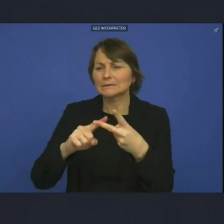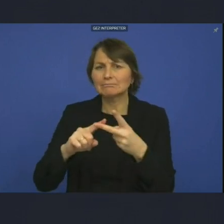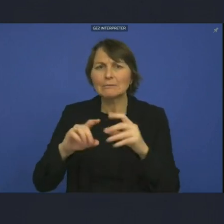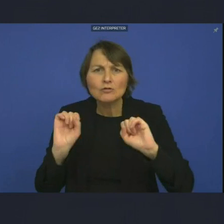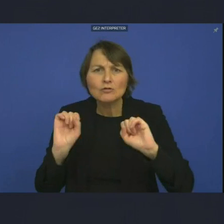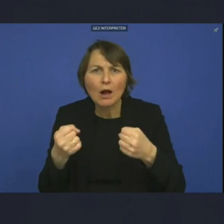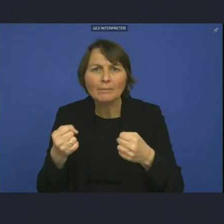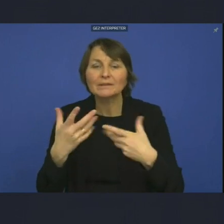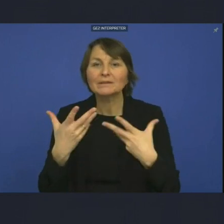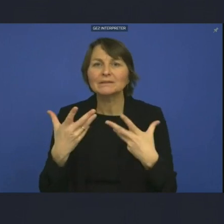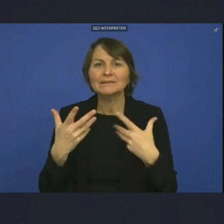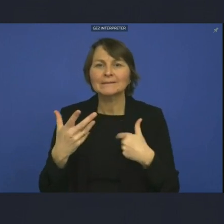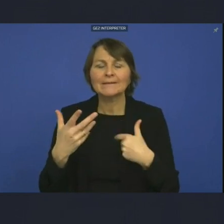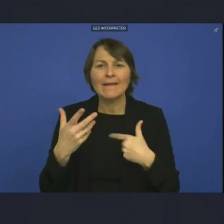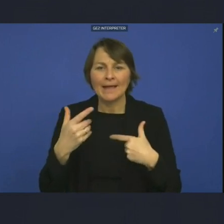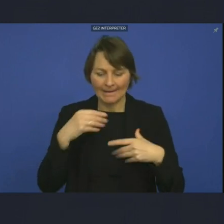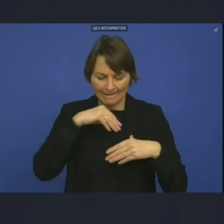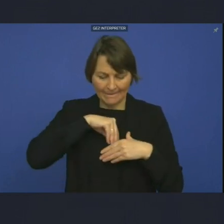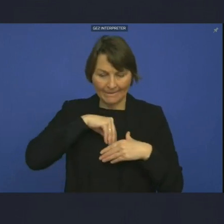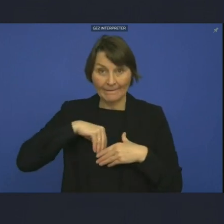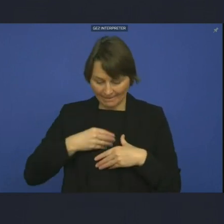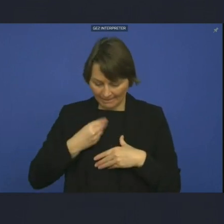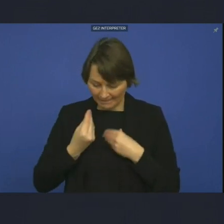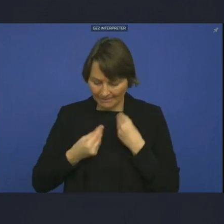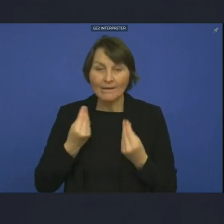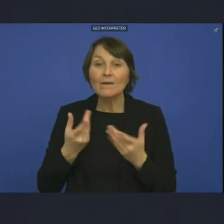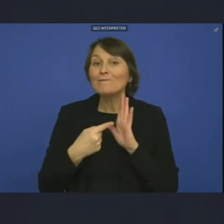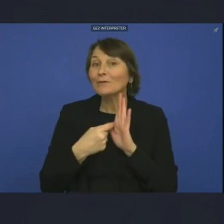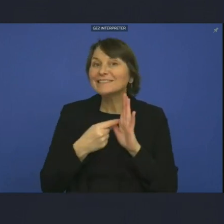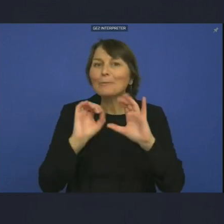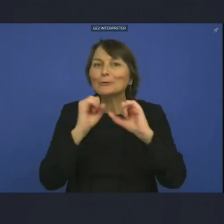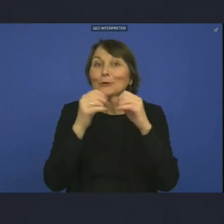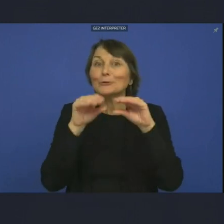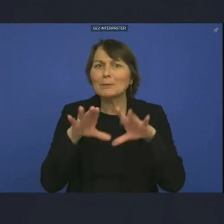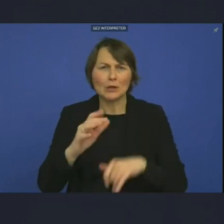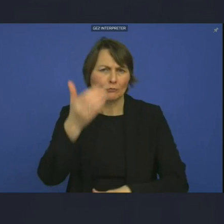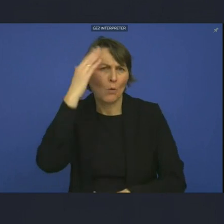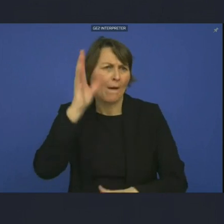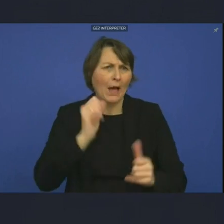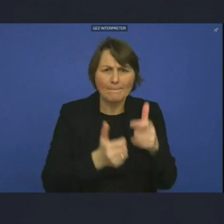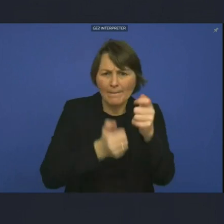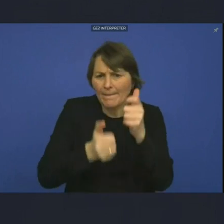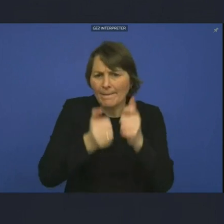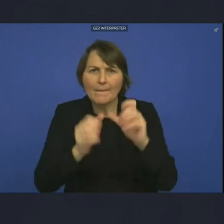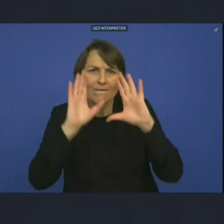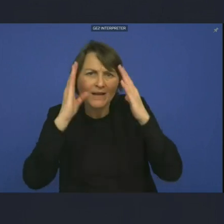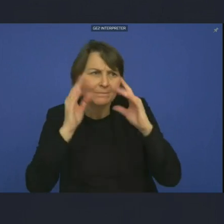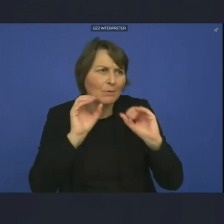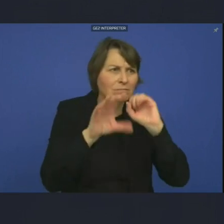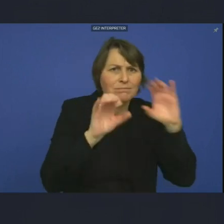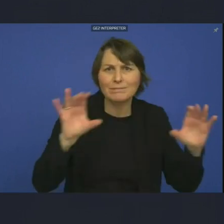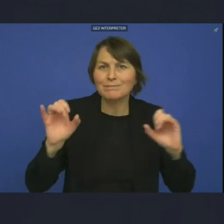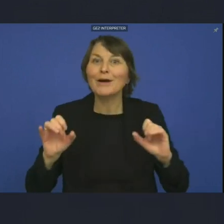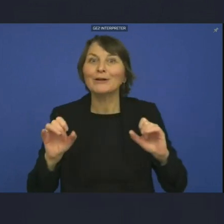lack, especially what comes to social media, marketing, etc. So also in this regard, it was a successful experiment.